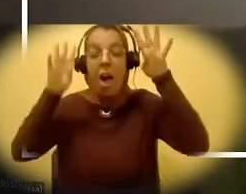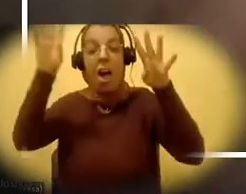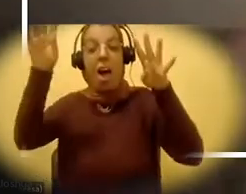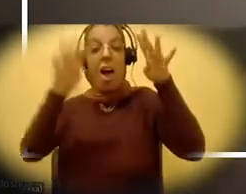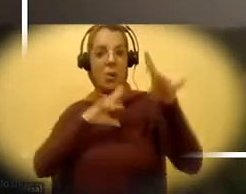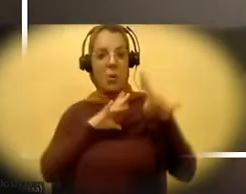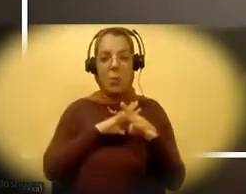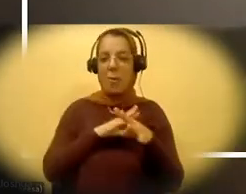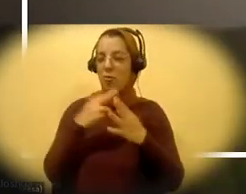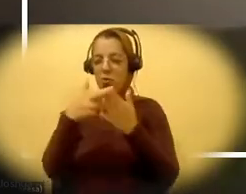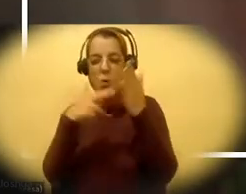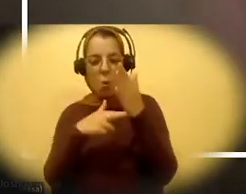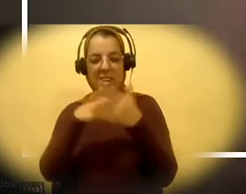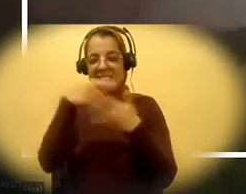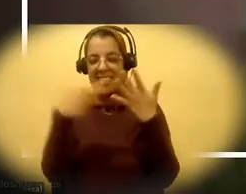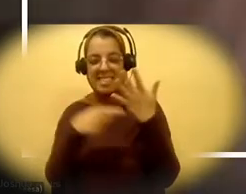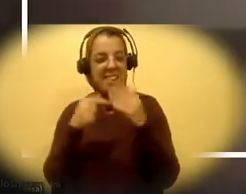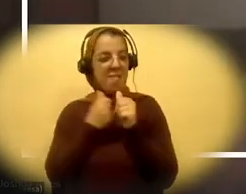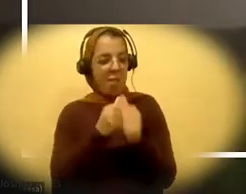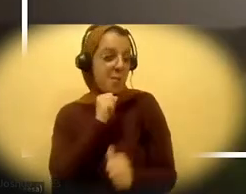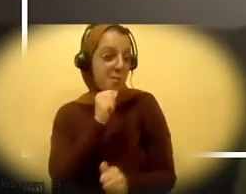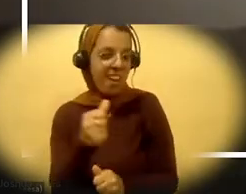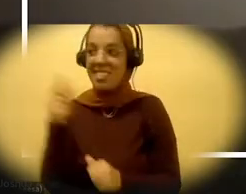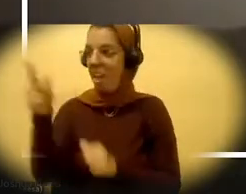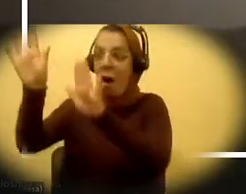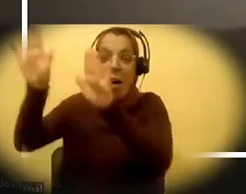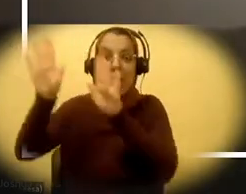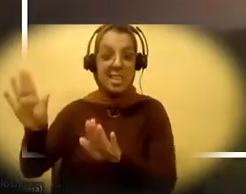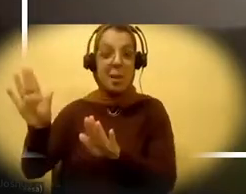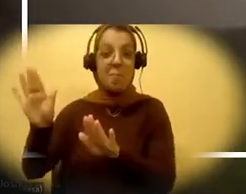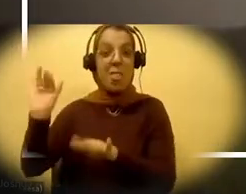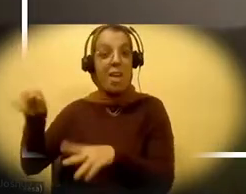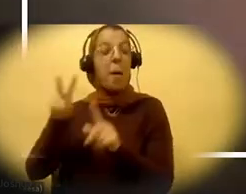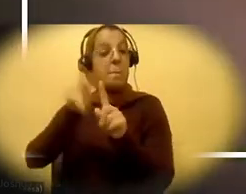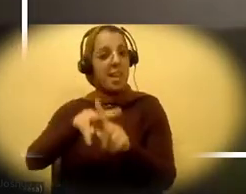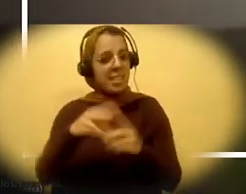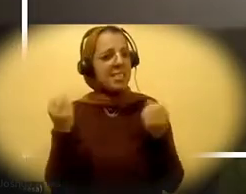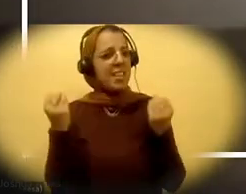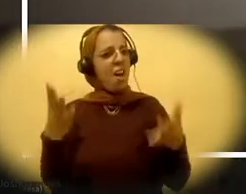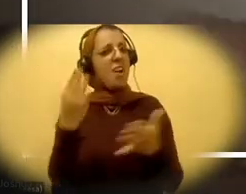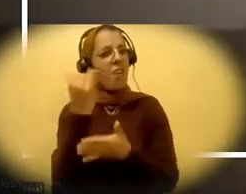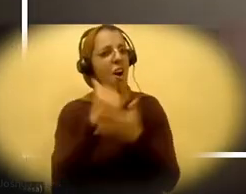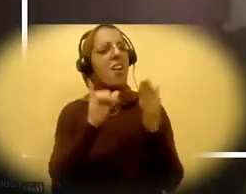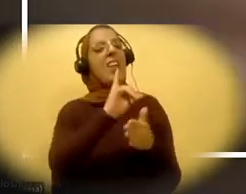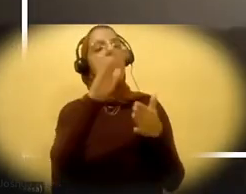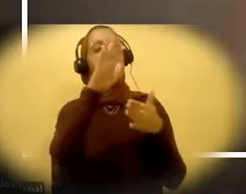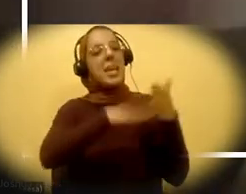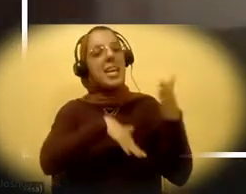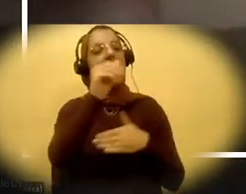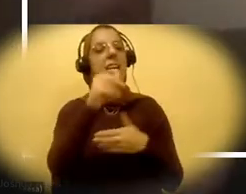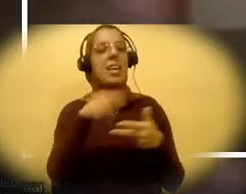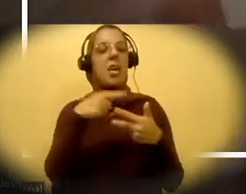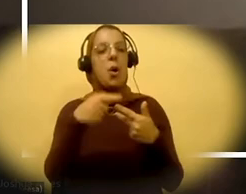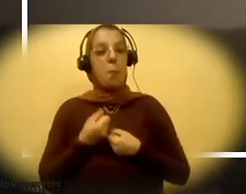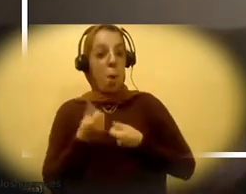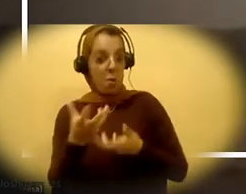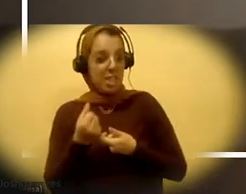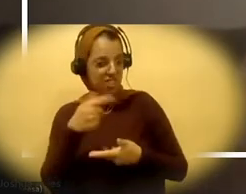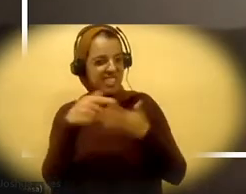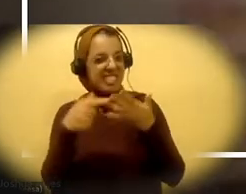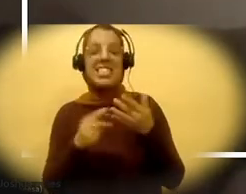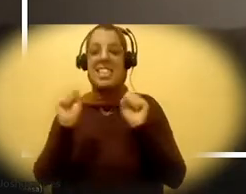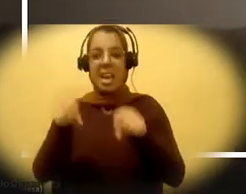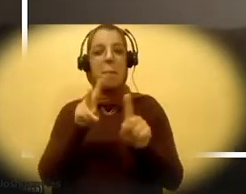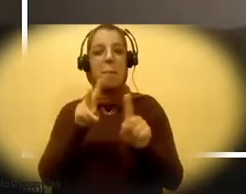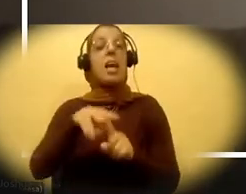break so many rules, and it just happened to be awesome, freaking awesome. And that could also apply to a lot of art in general, like painting, you know, poetry and all that stuff too. So if we have